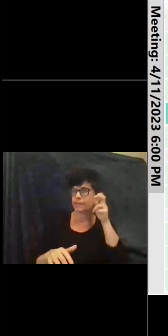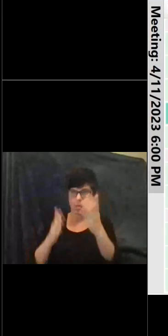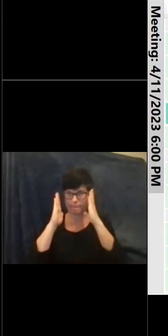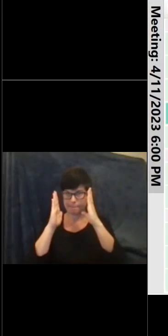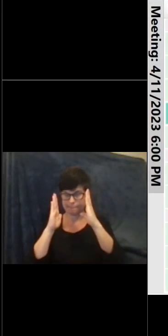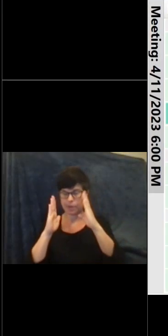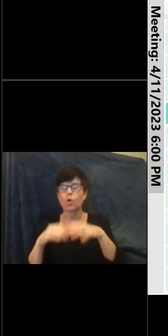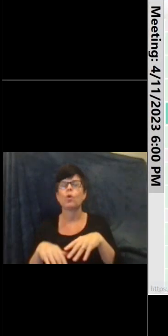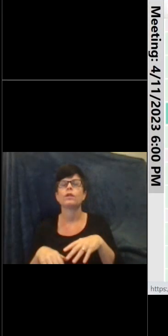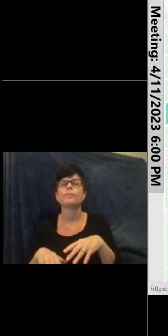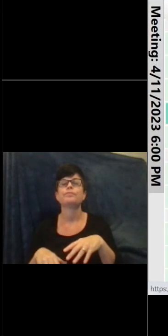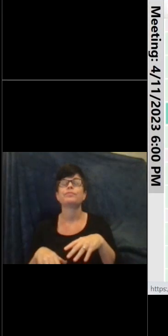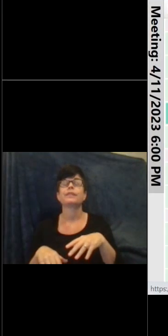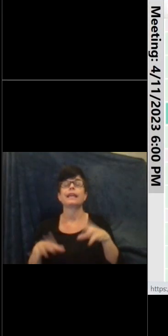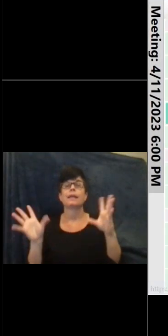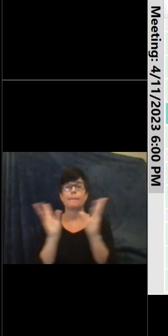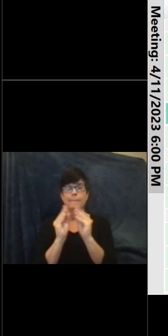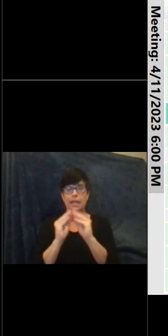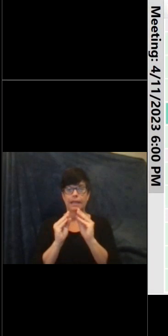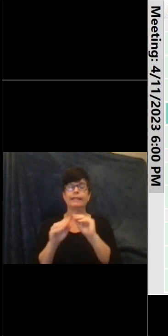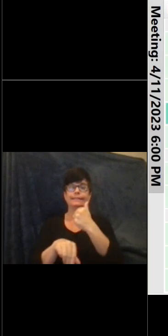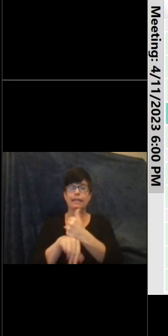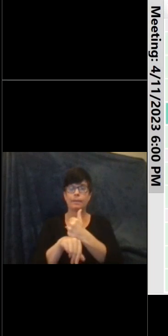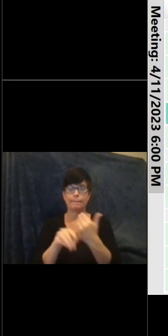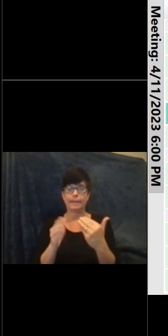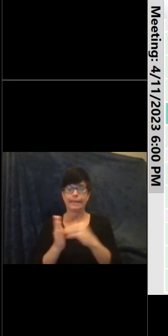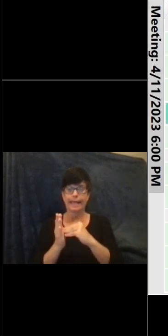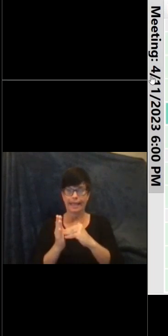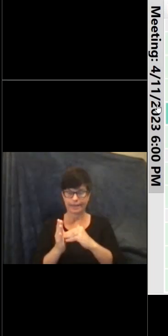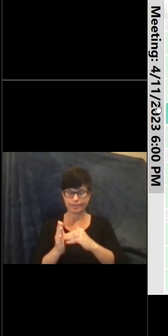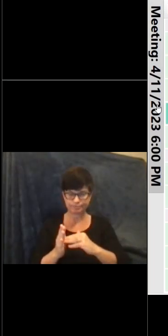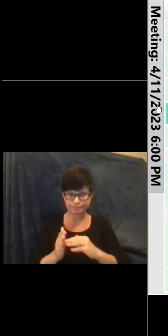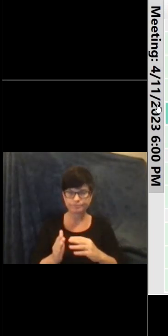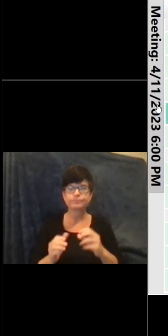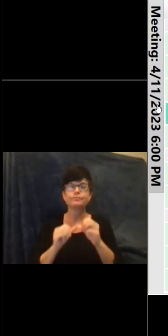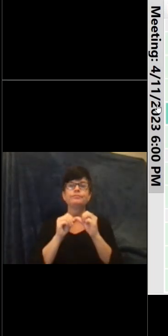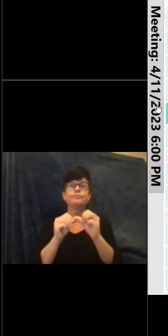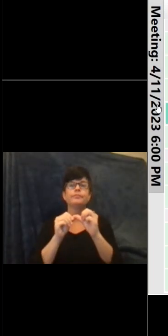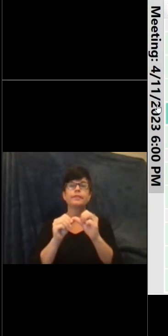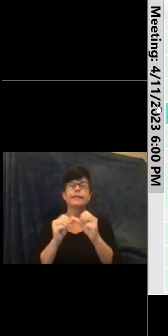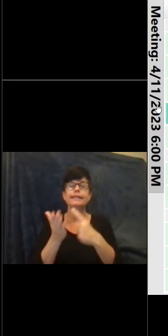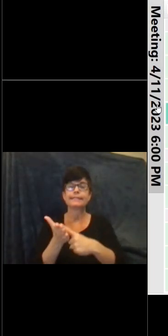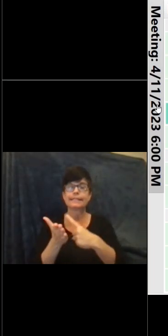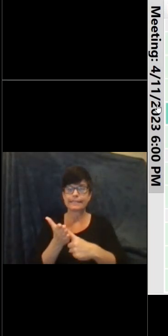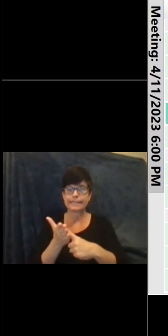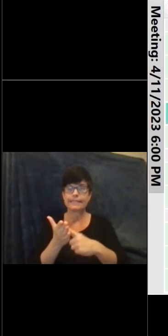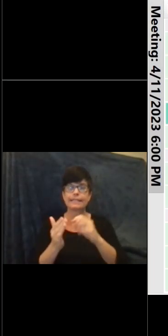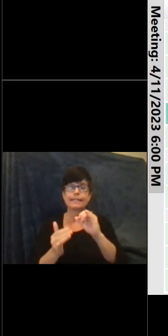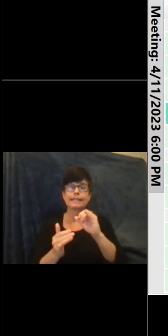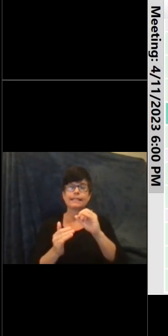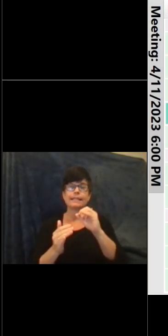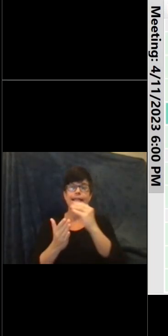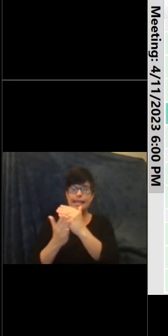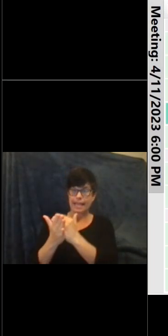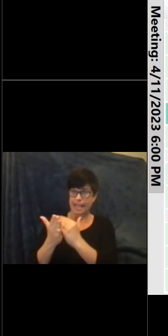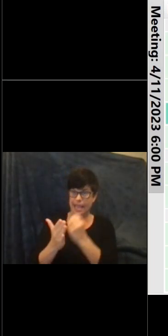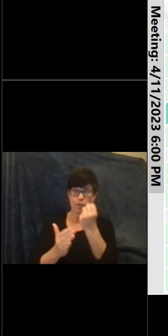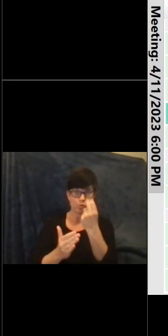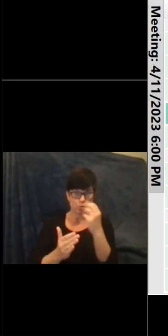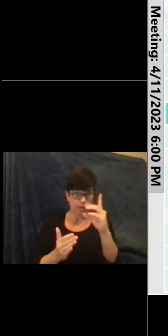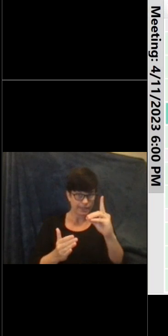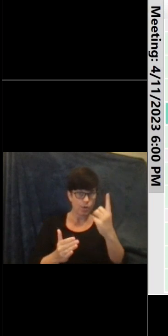Excellent. This meeting is called back to order. We are now continuing our discussion of item 12D. This is the one-year